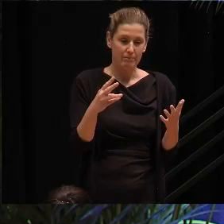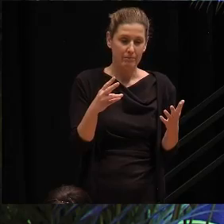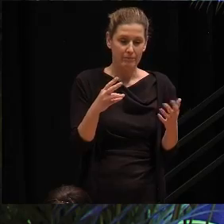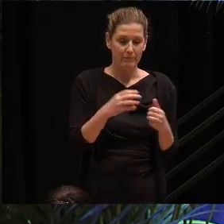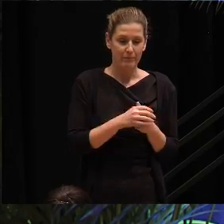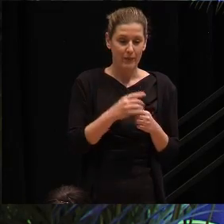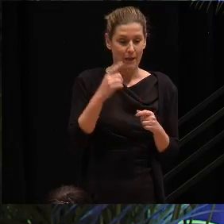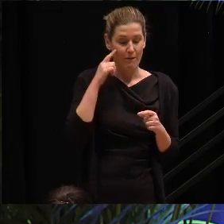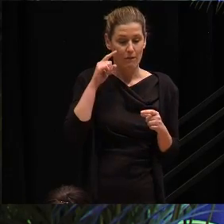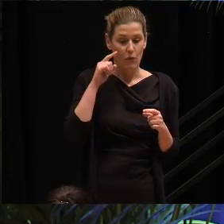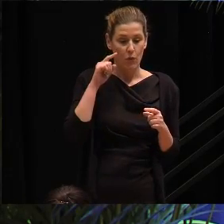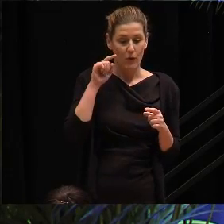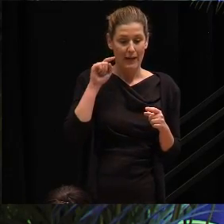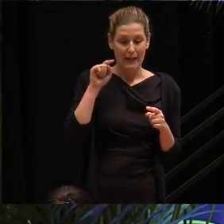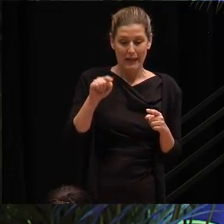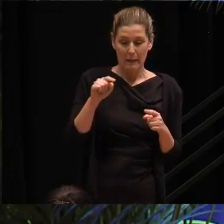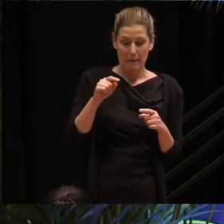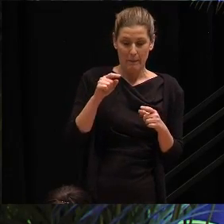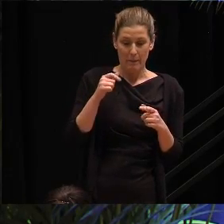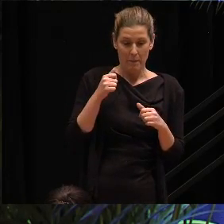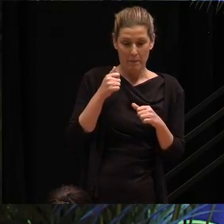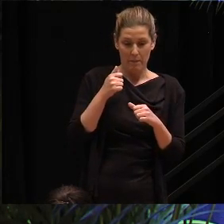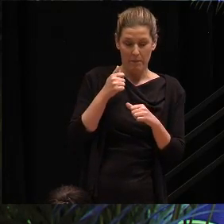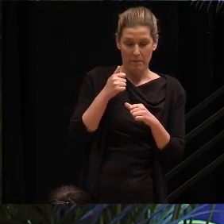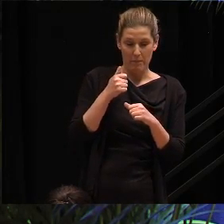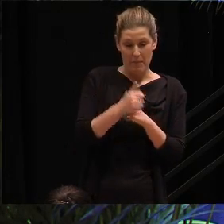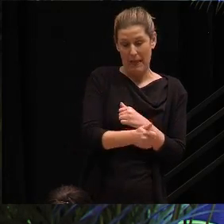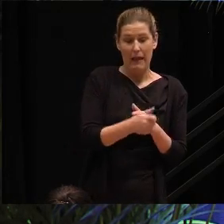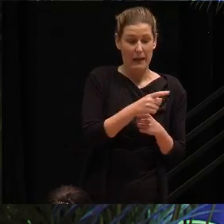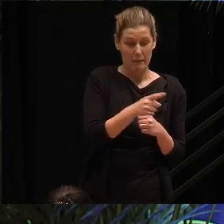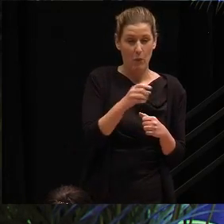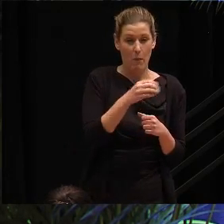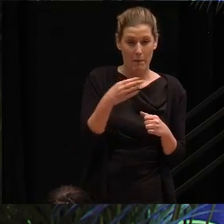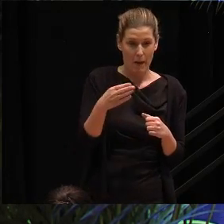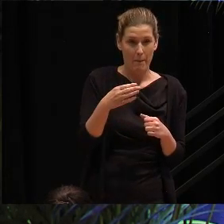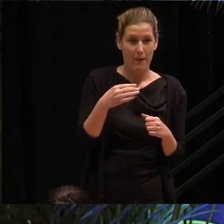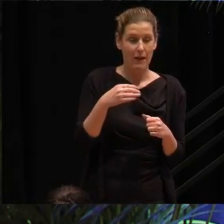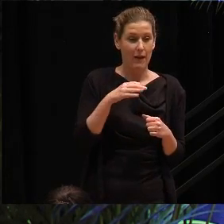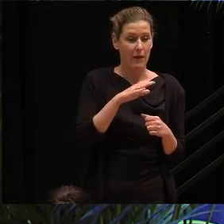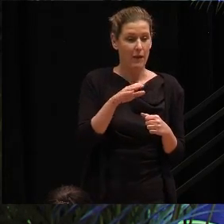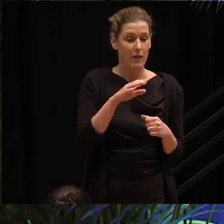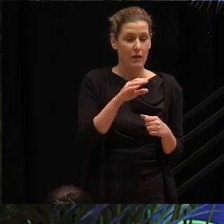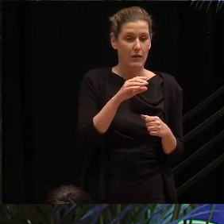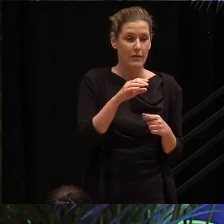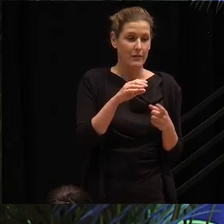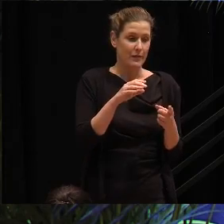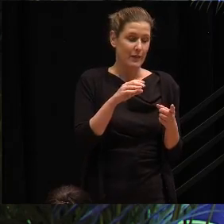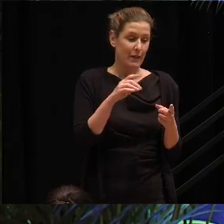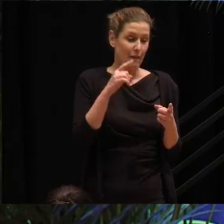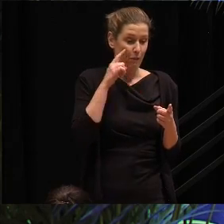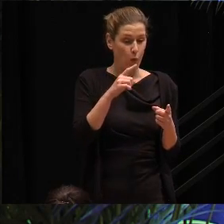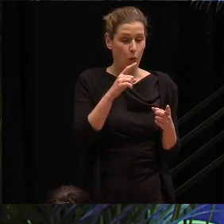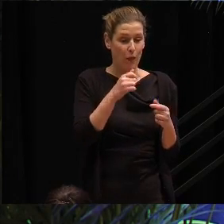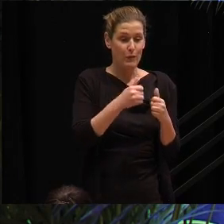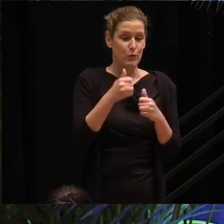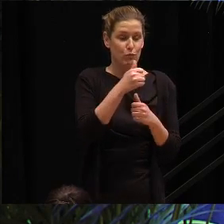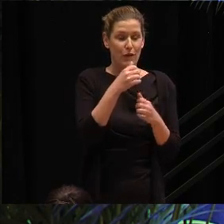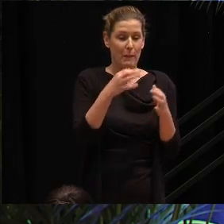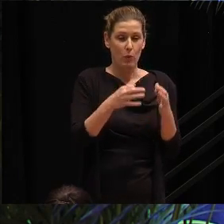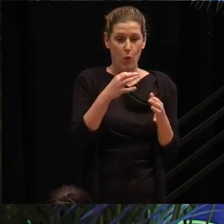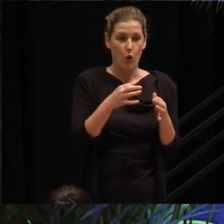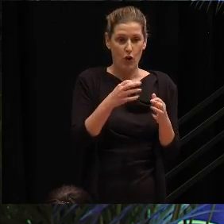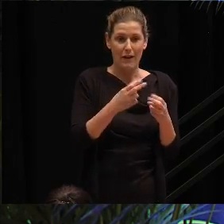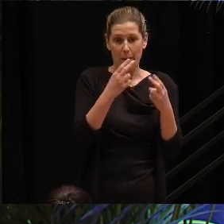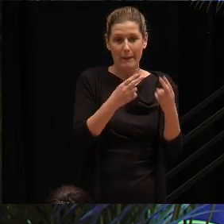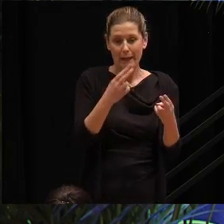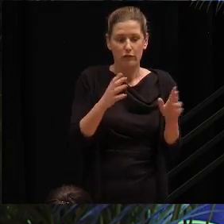that's for him to be blamed for. The Merrick Garland thing, I have my own opinion. It's way too long for this, but what I would say is that it was